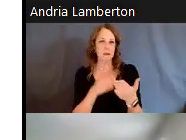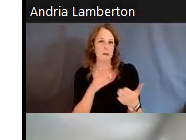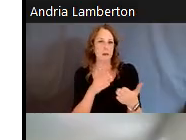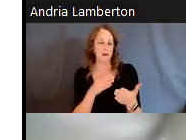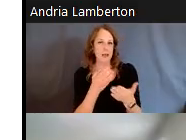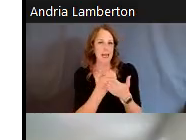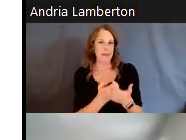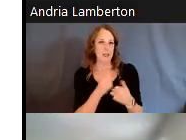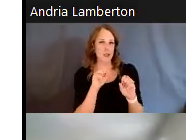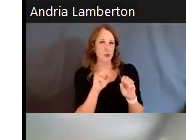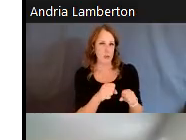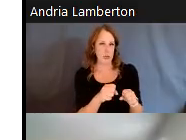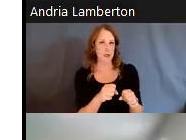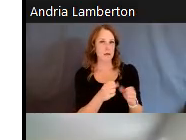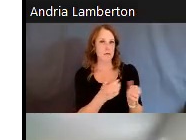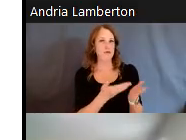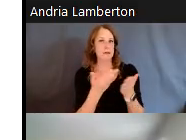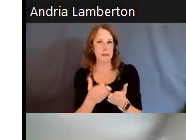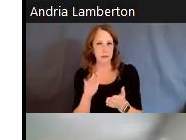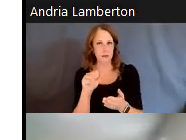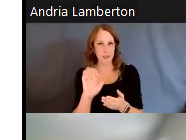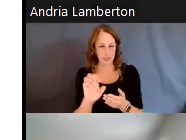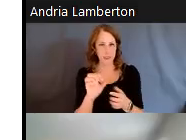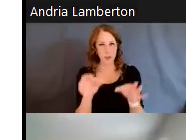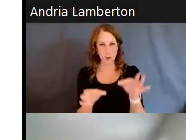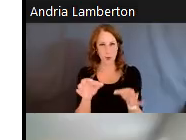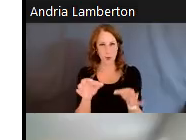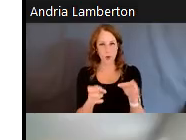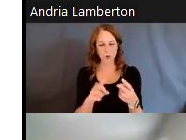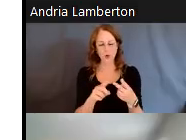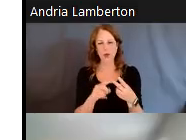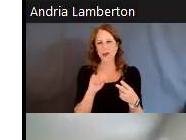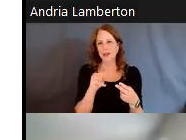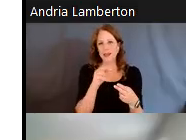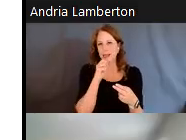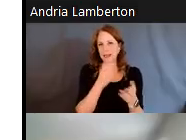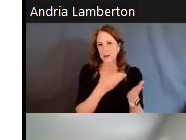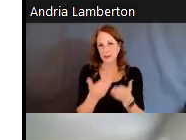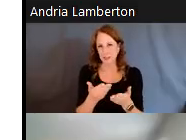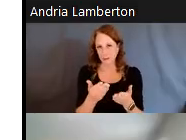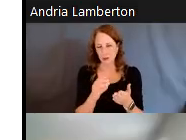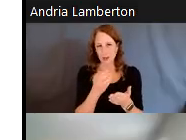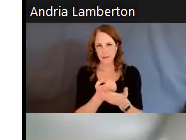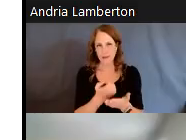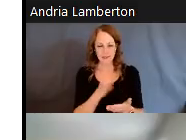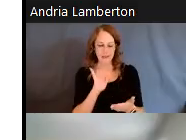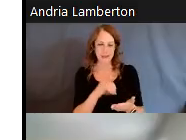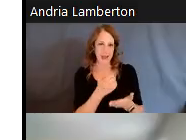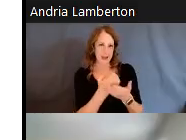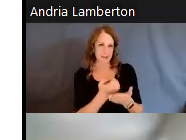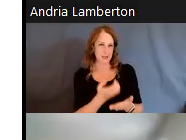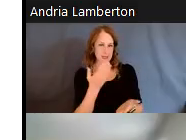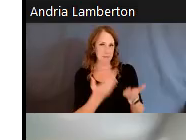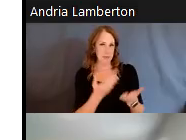could come in the court case, and inadmissible evidence, because that evidence might